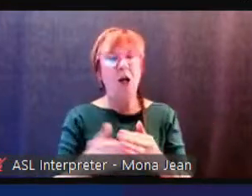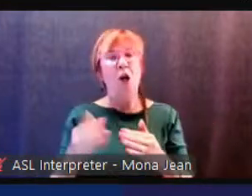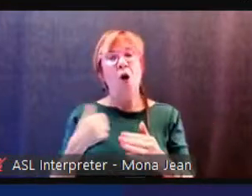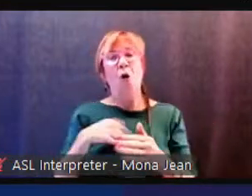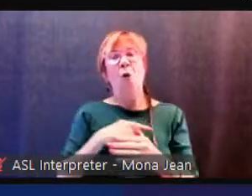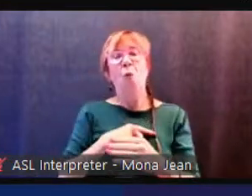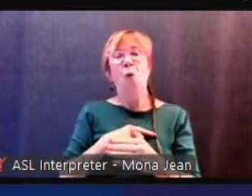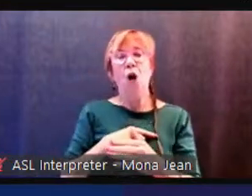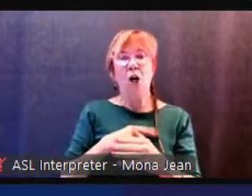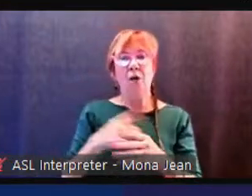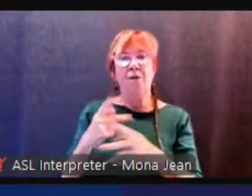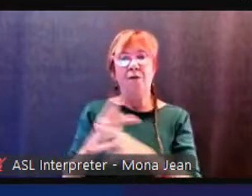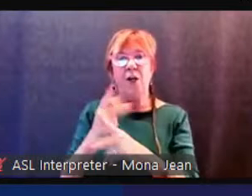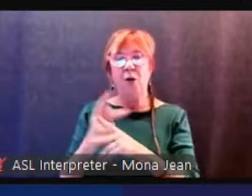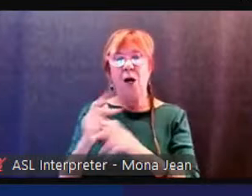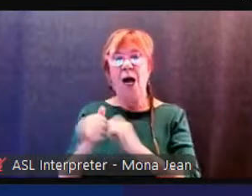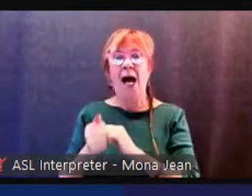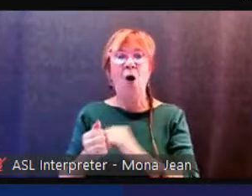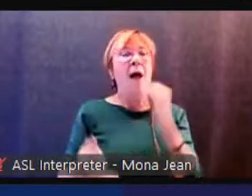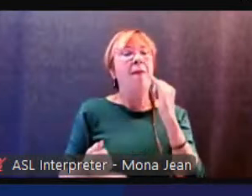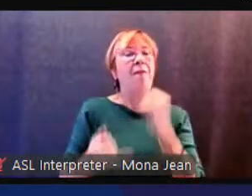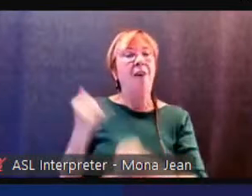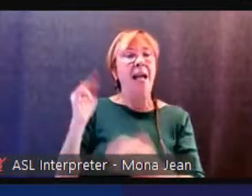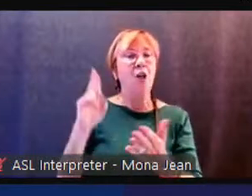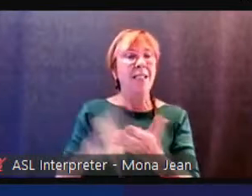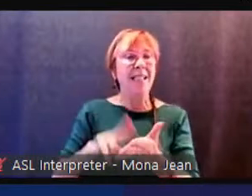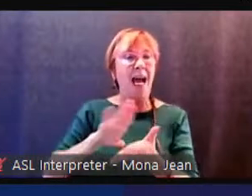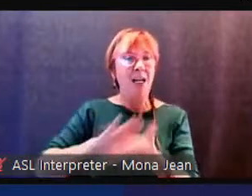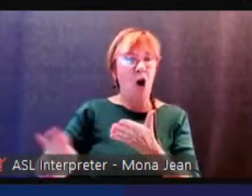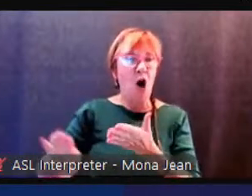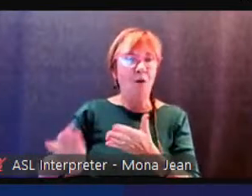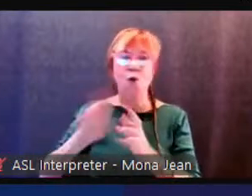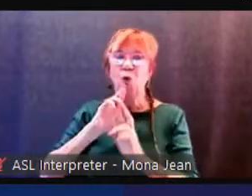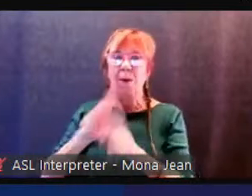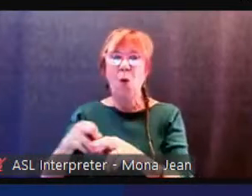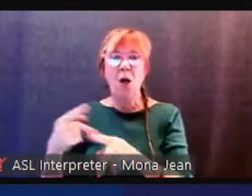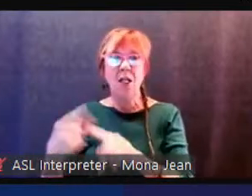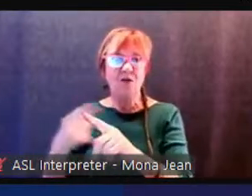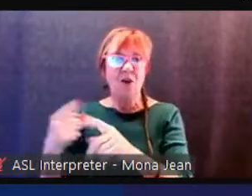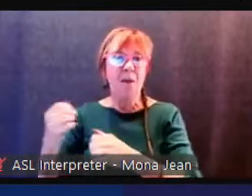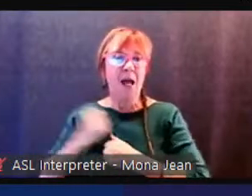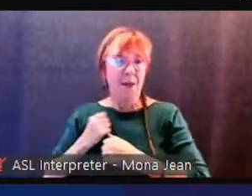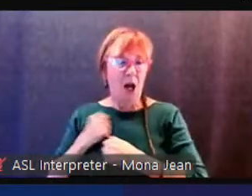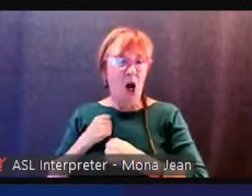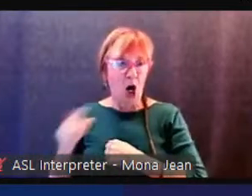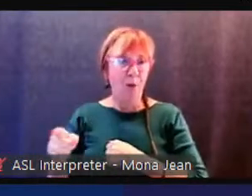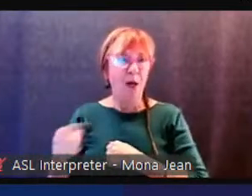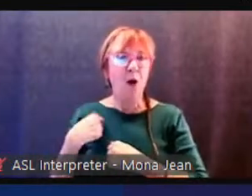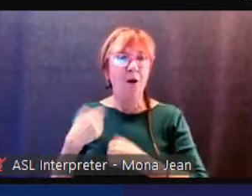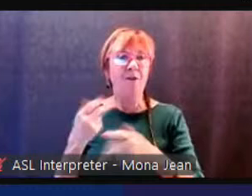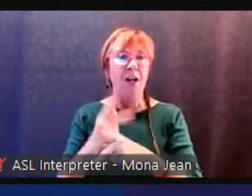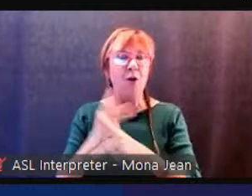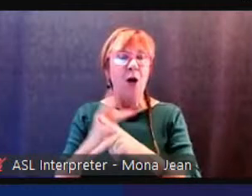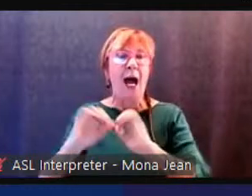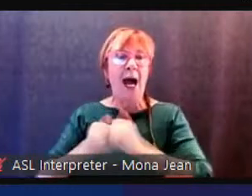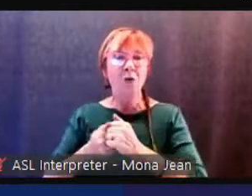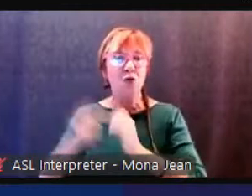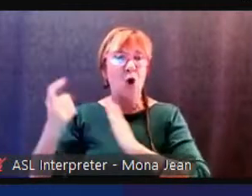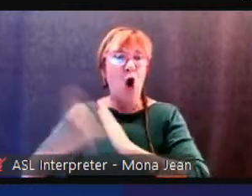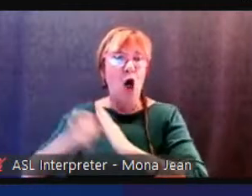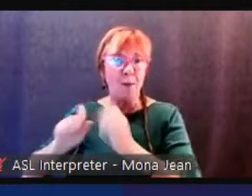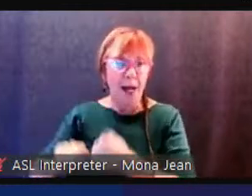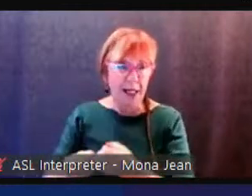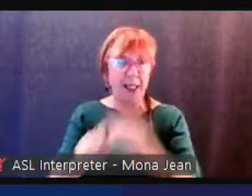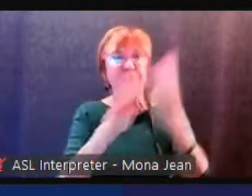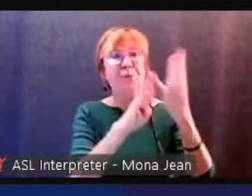final sign-off reports from the Army Corps actually get automatically updated in our online system, our Epic LA system, so that when you do come to pull